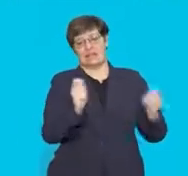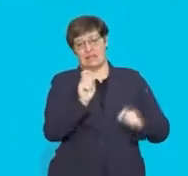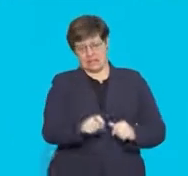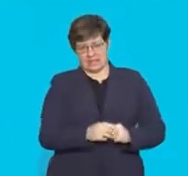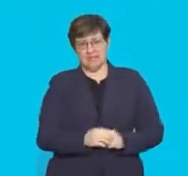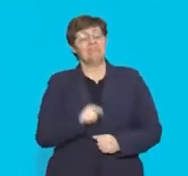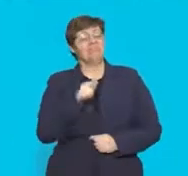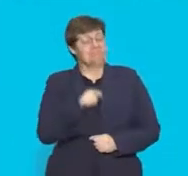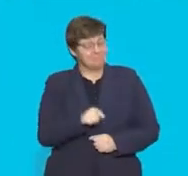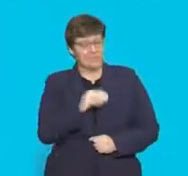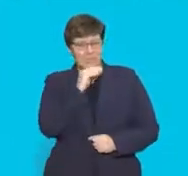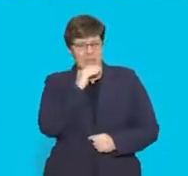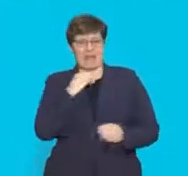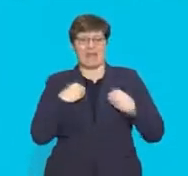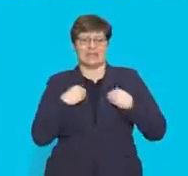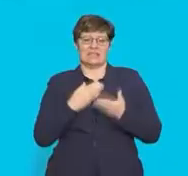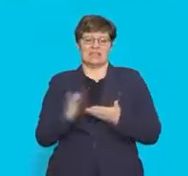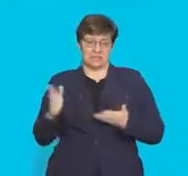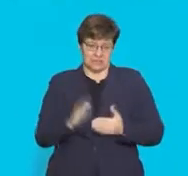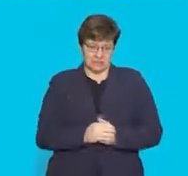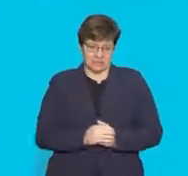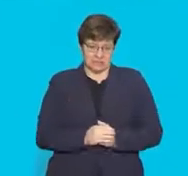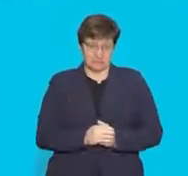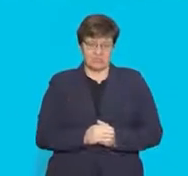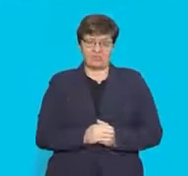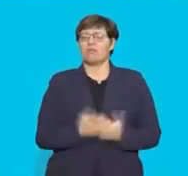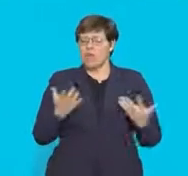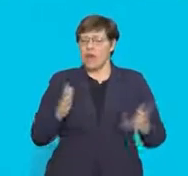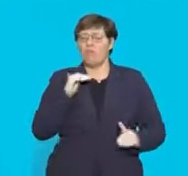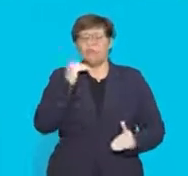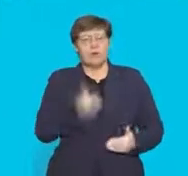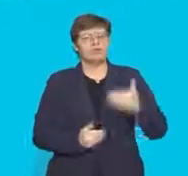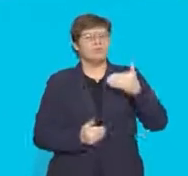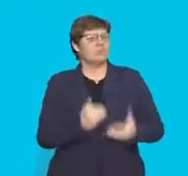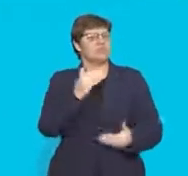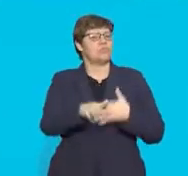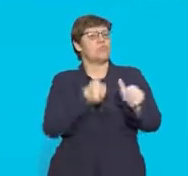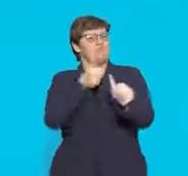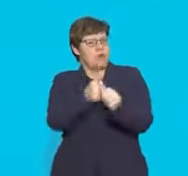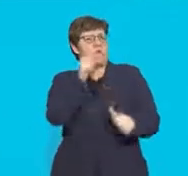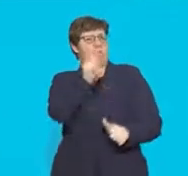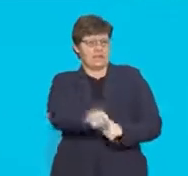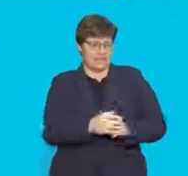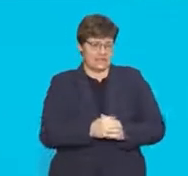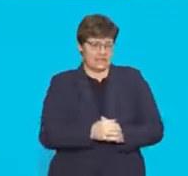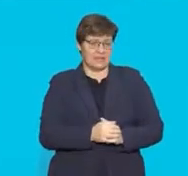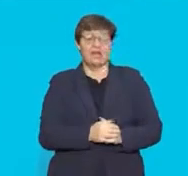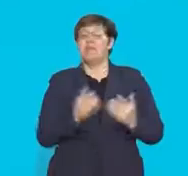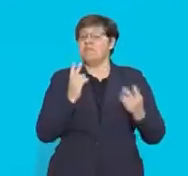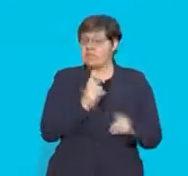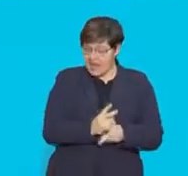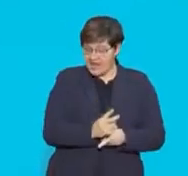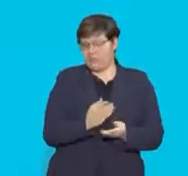as asset disposal. So you can see there are processes in place that needs to be followed before we